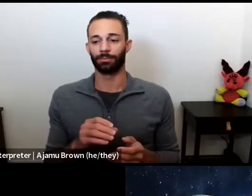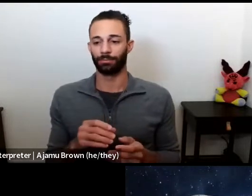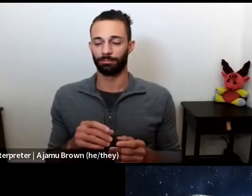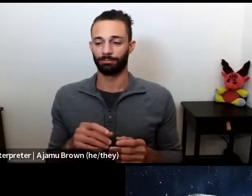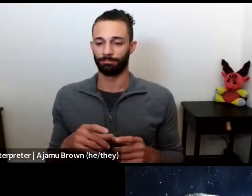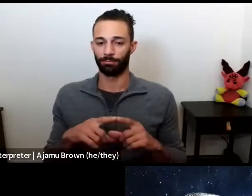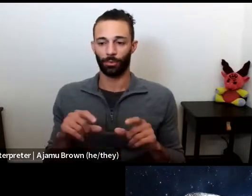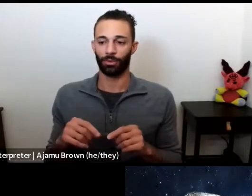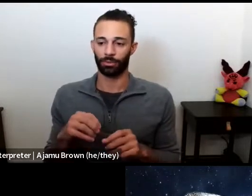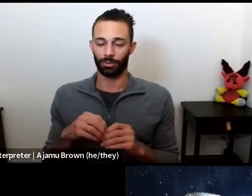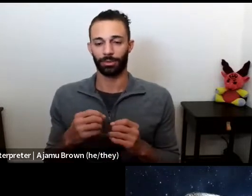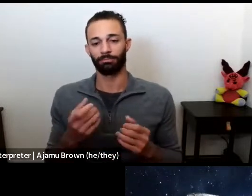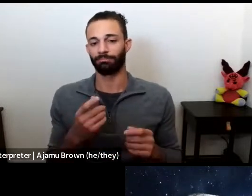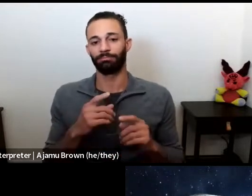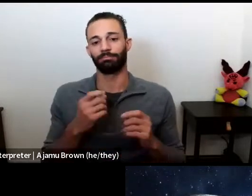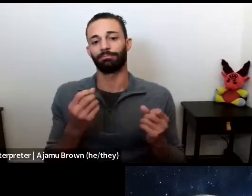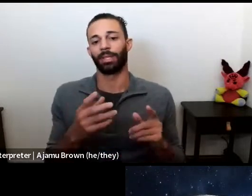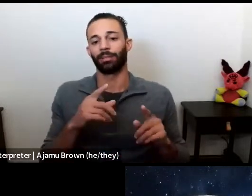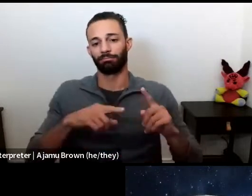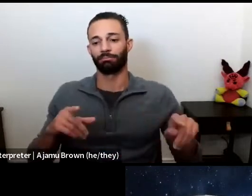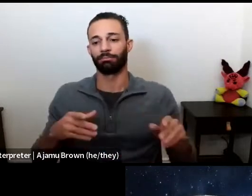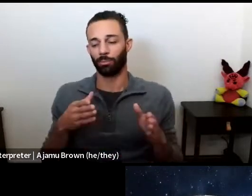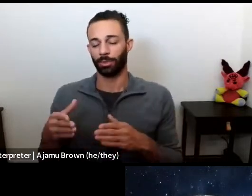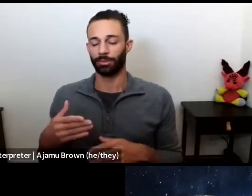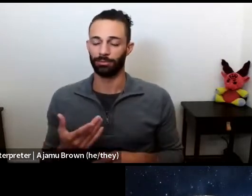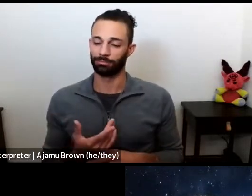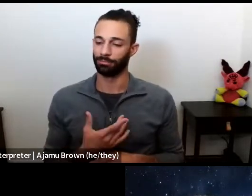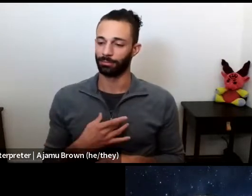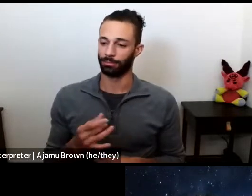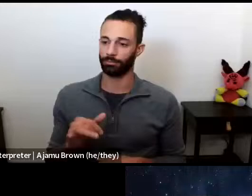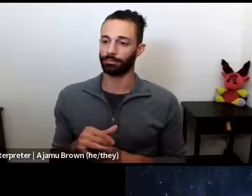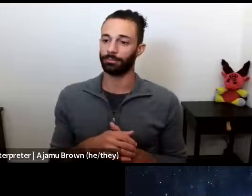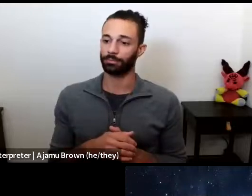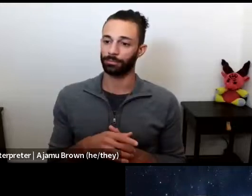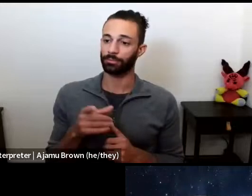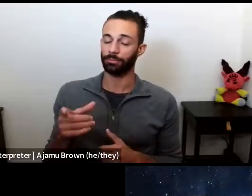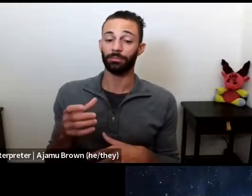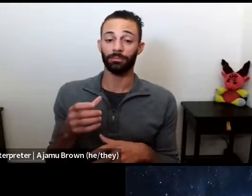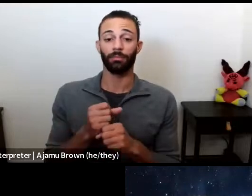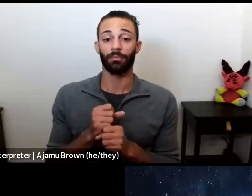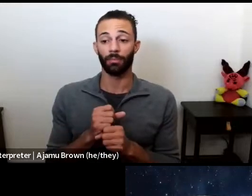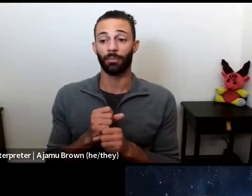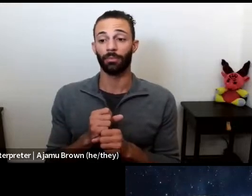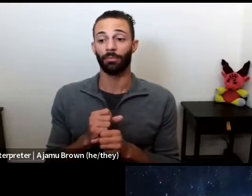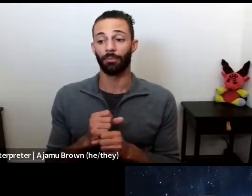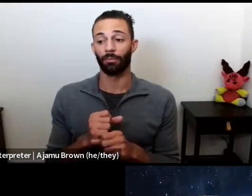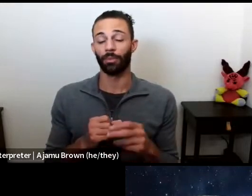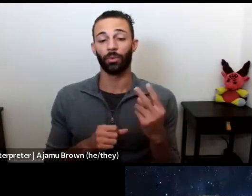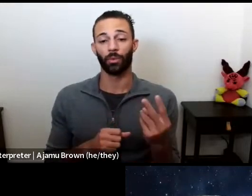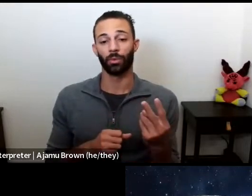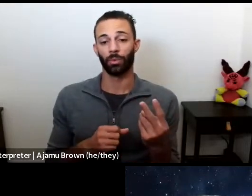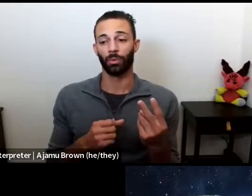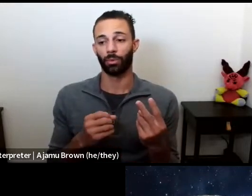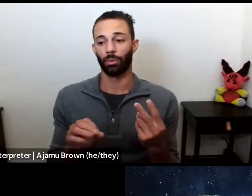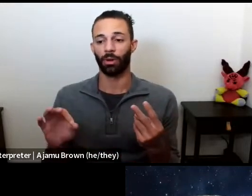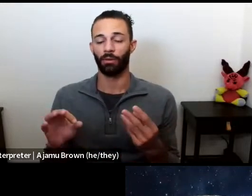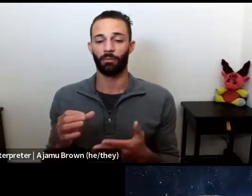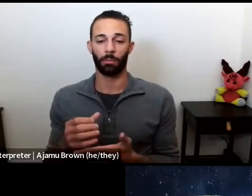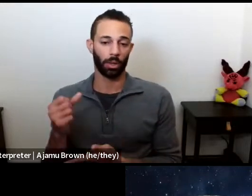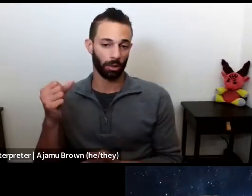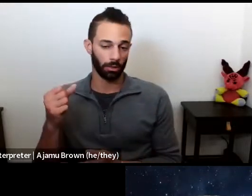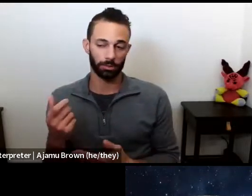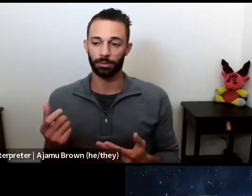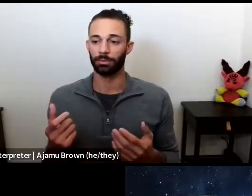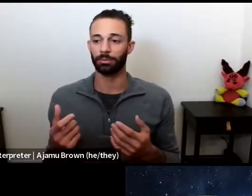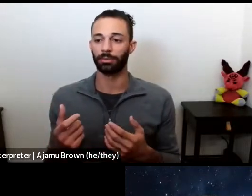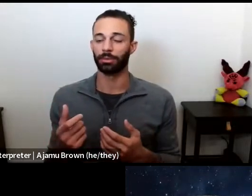which I appreciate. And you've received the Two of Bottles, which I like to think about as